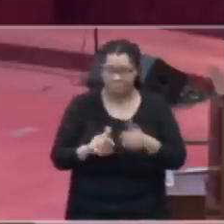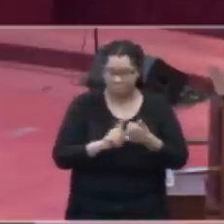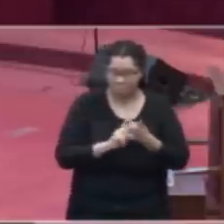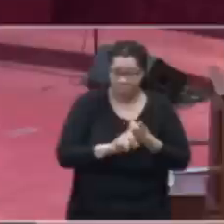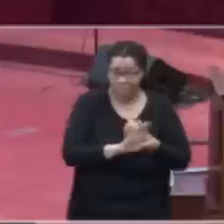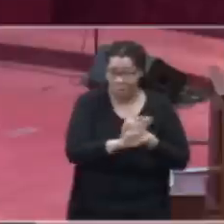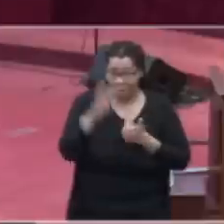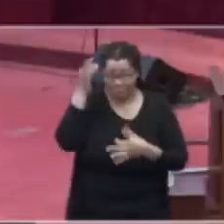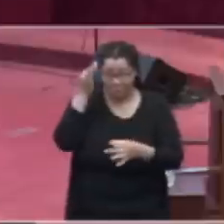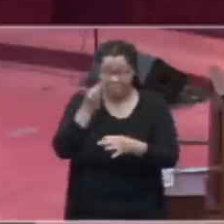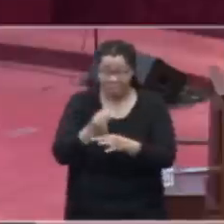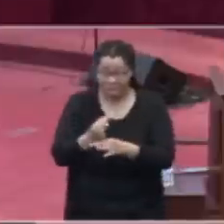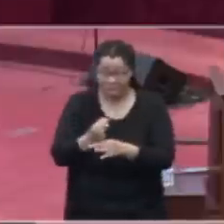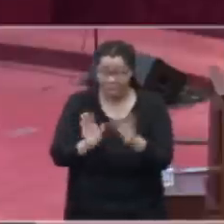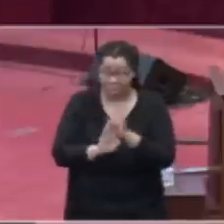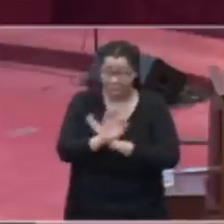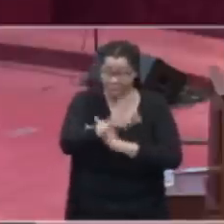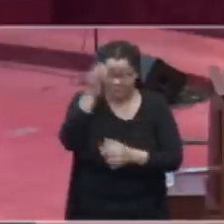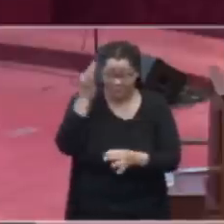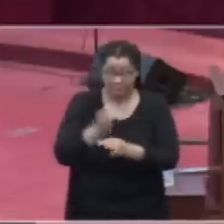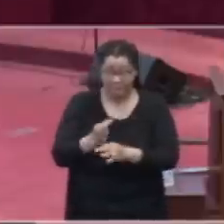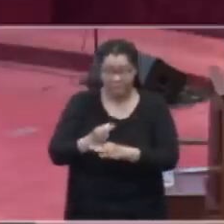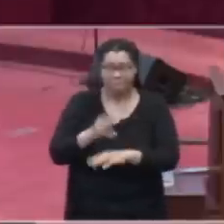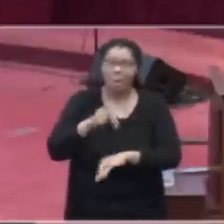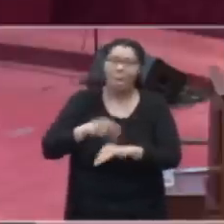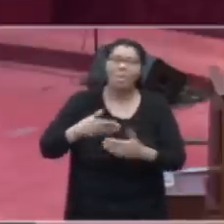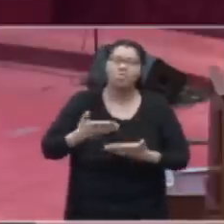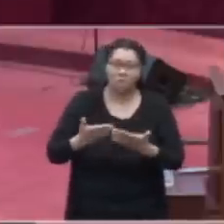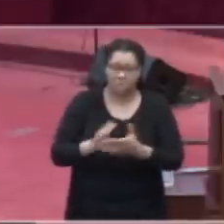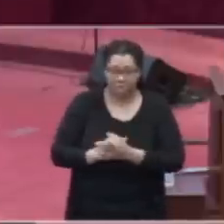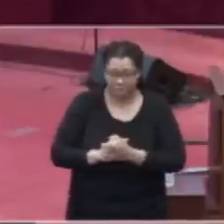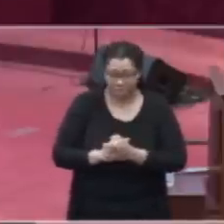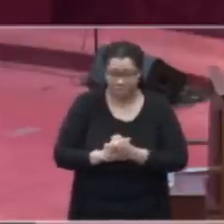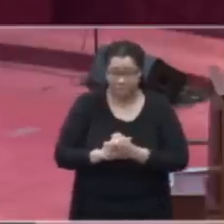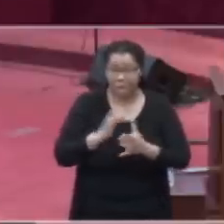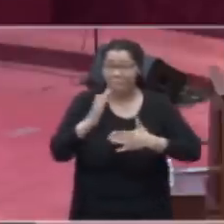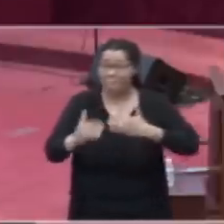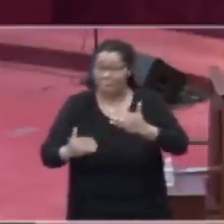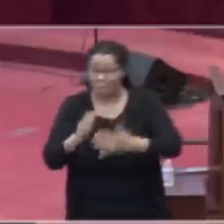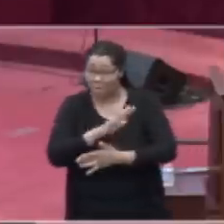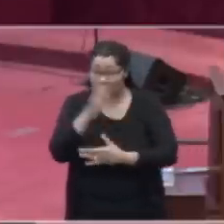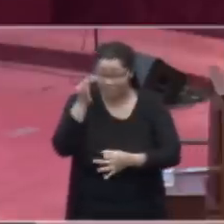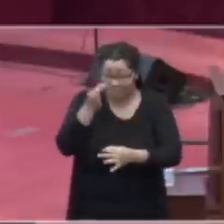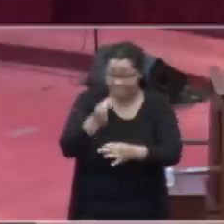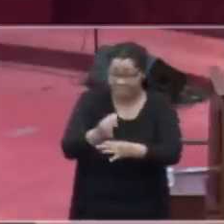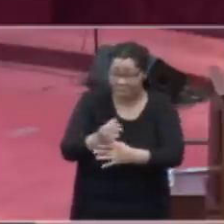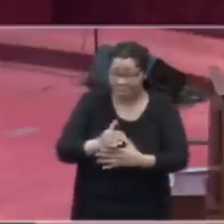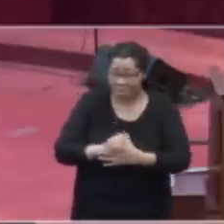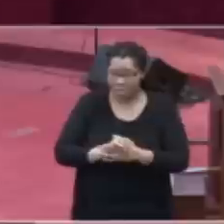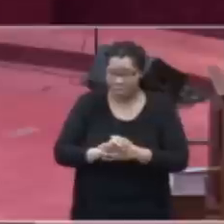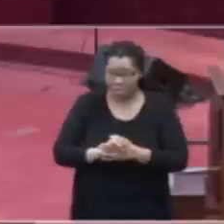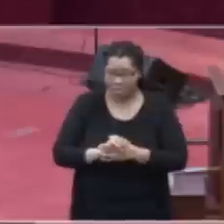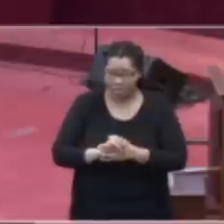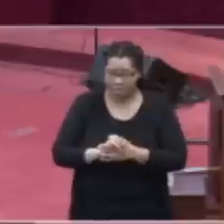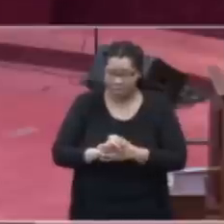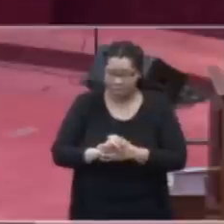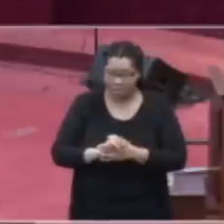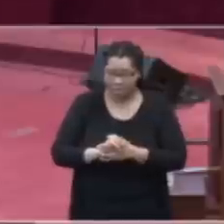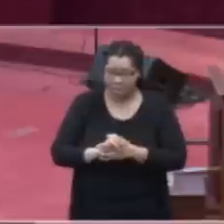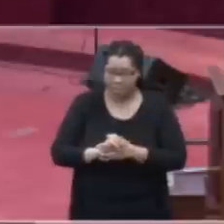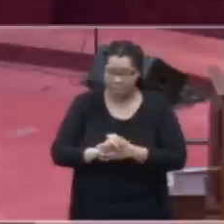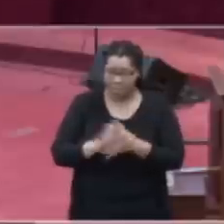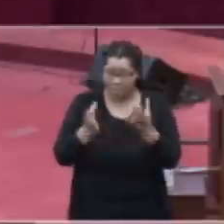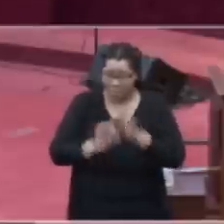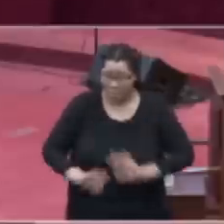faith progress, Peter implies, your faith progress is